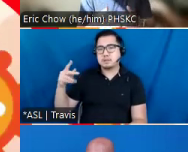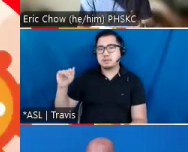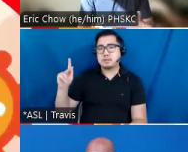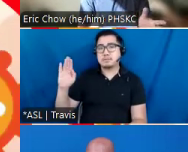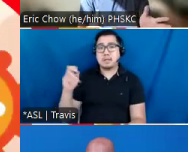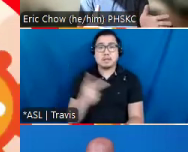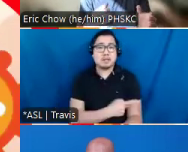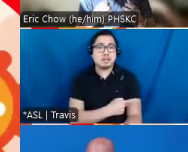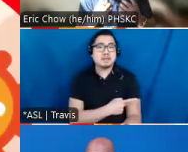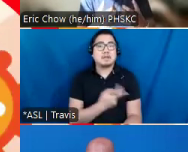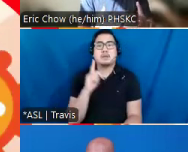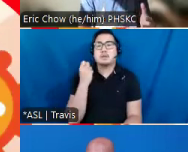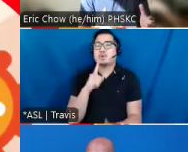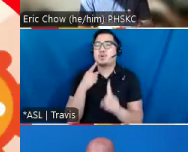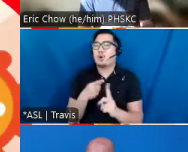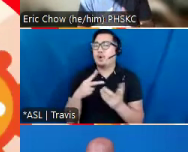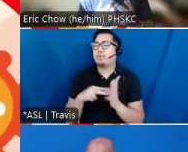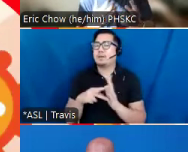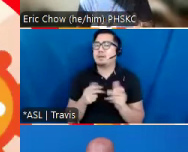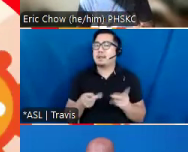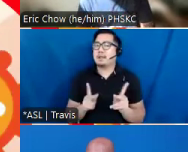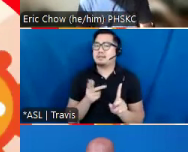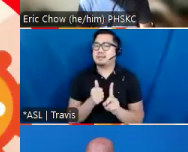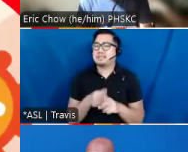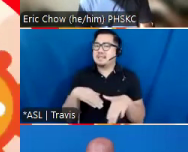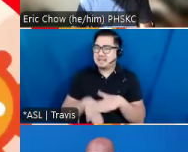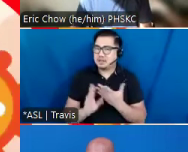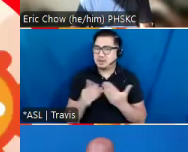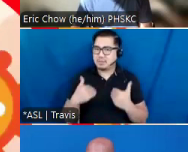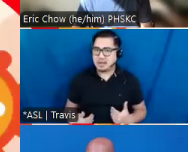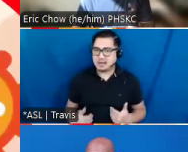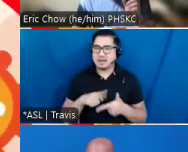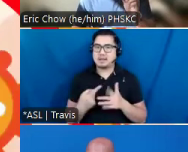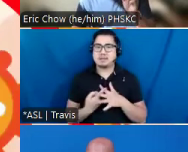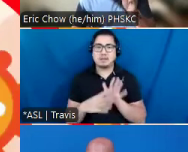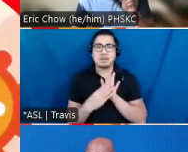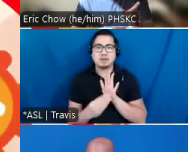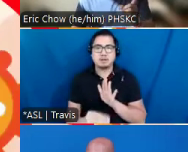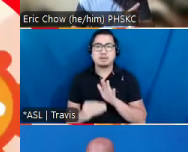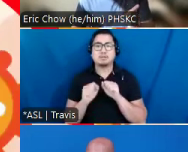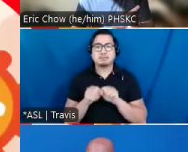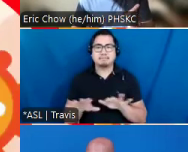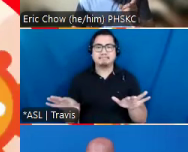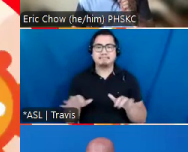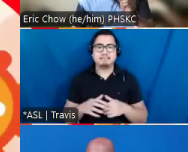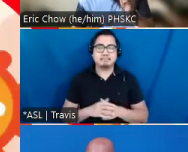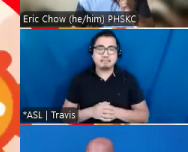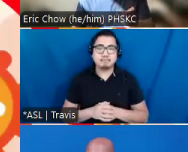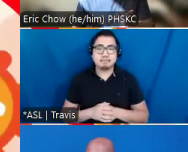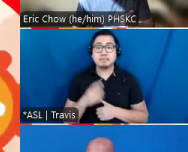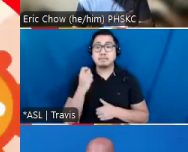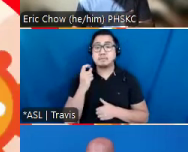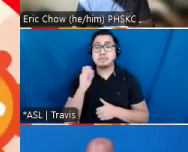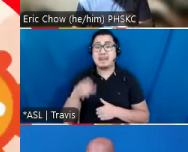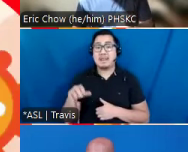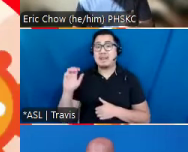let itself into your body, into your cells, and then multiply. So this key is an important